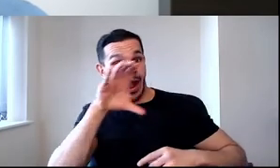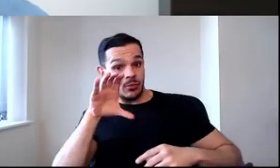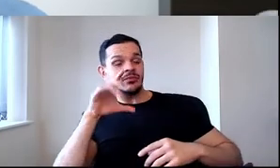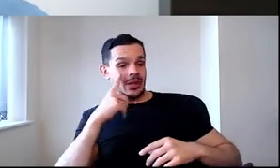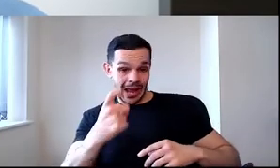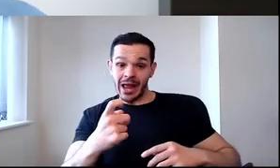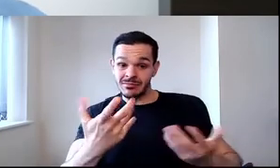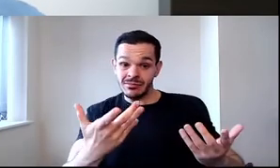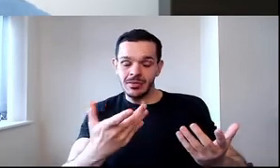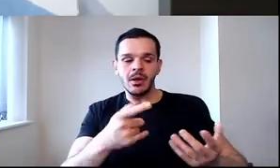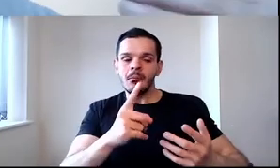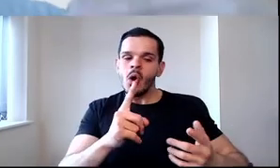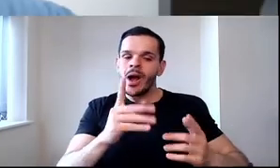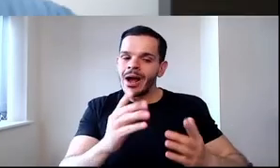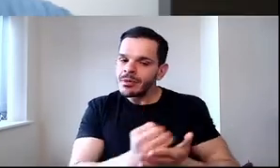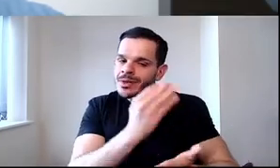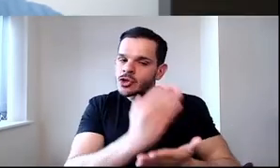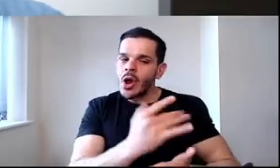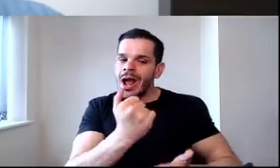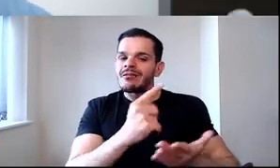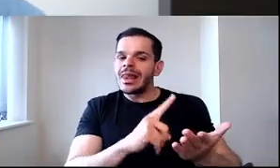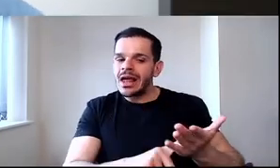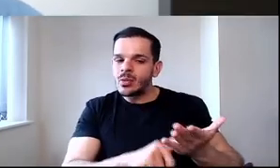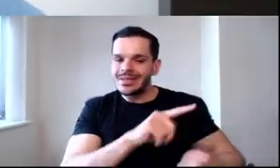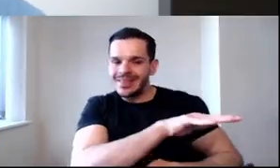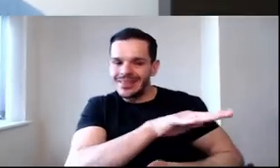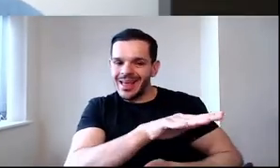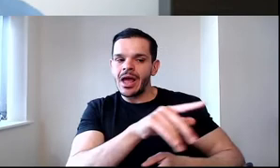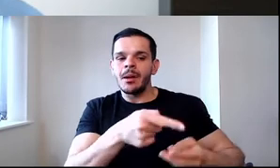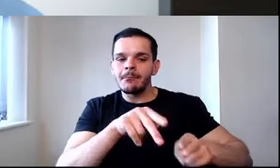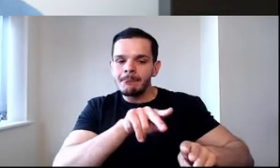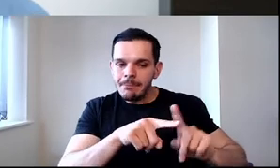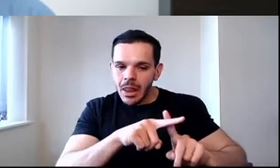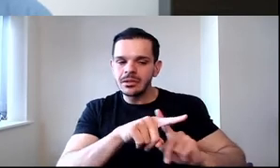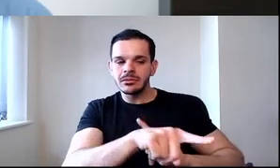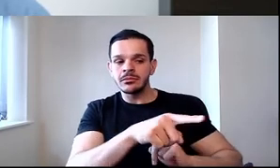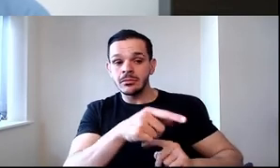there's liquidity and there's success of that project, you can